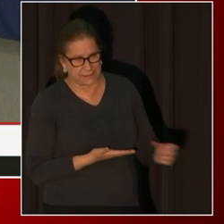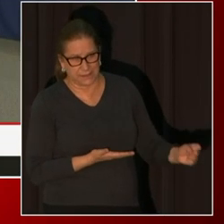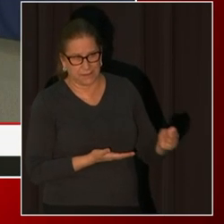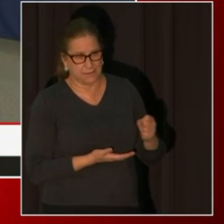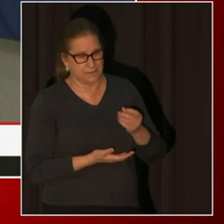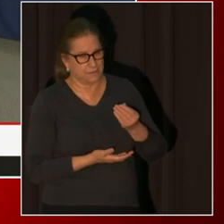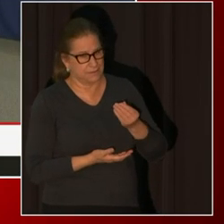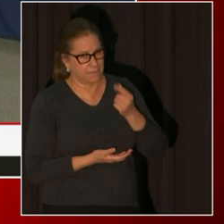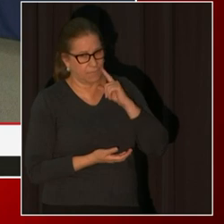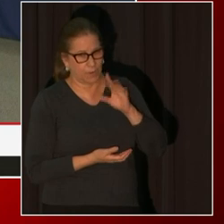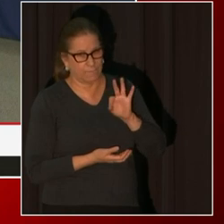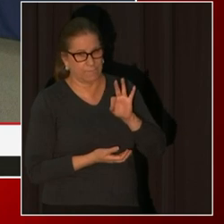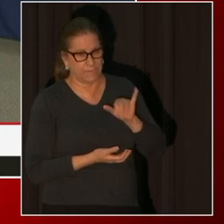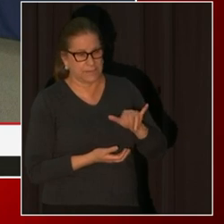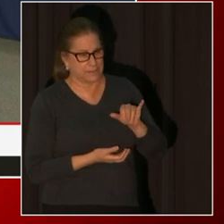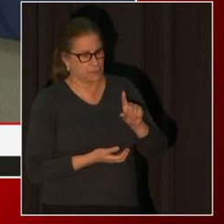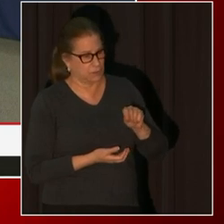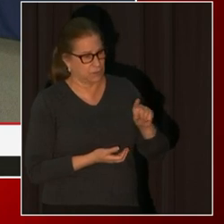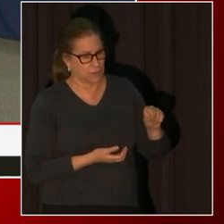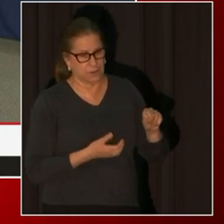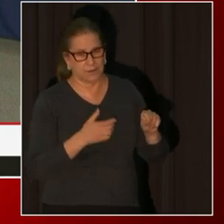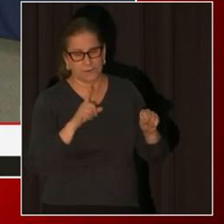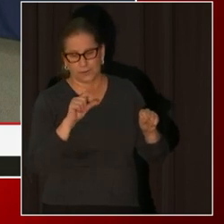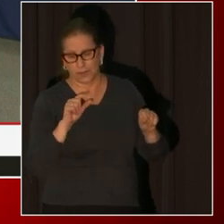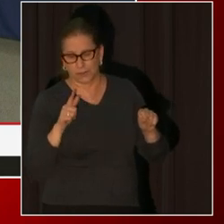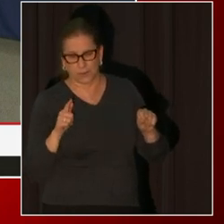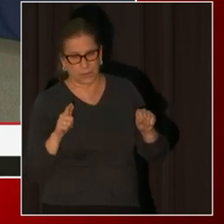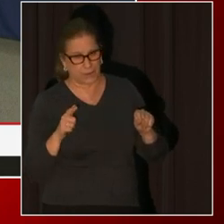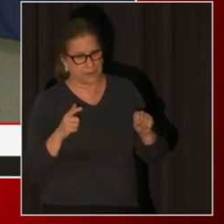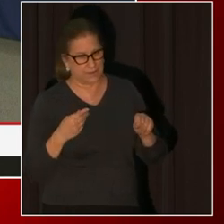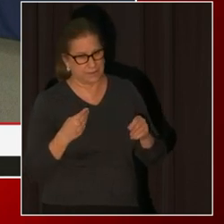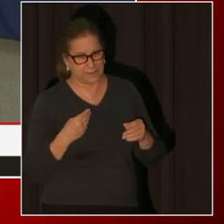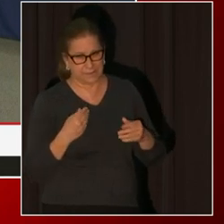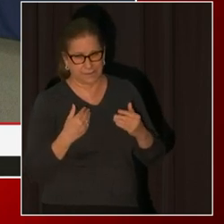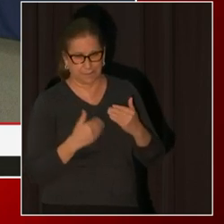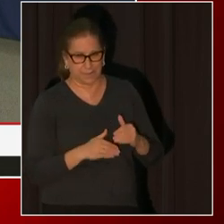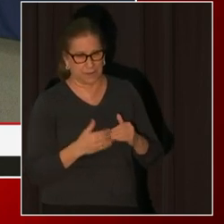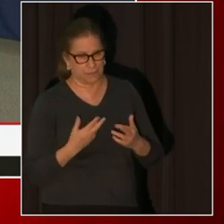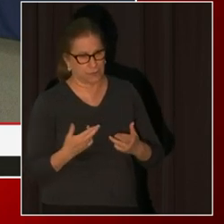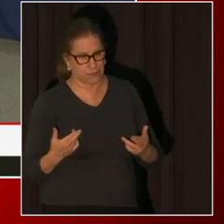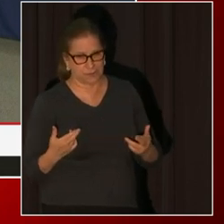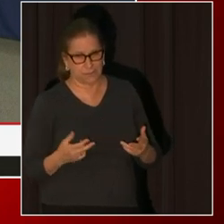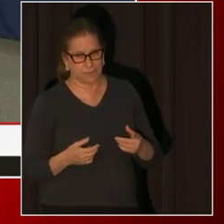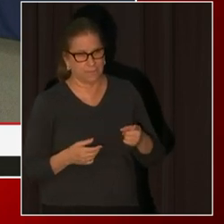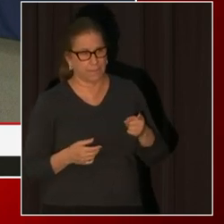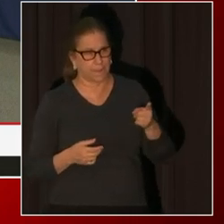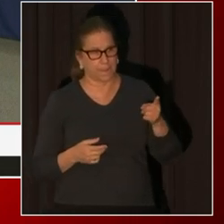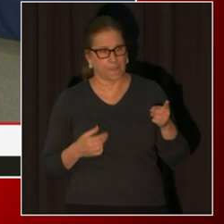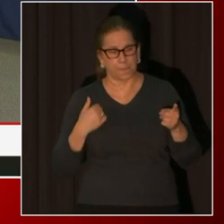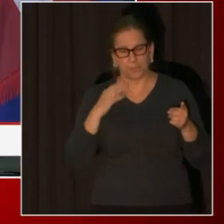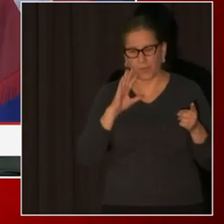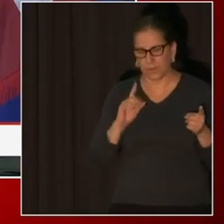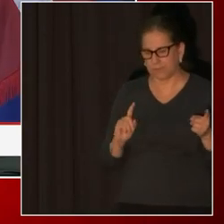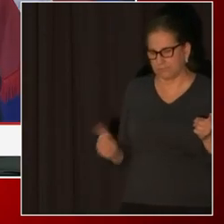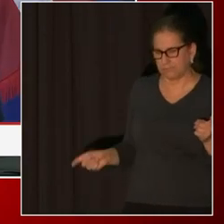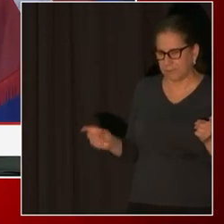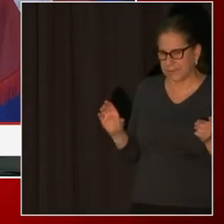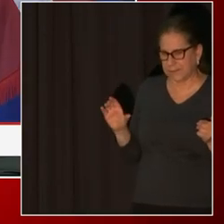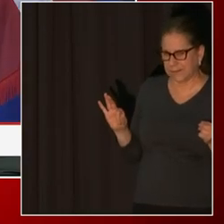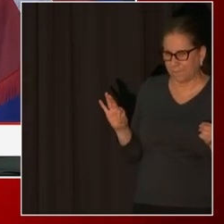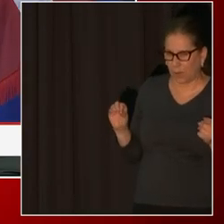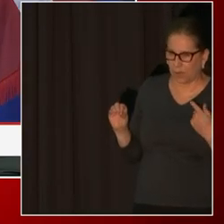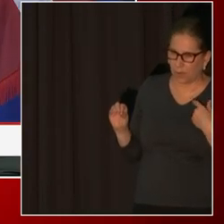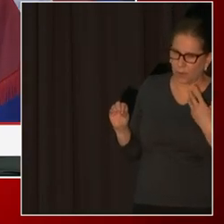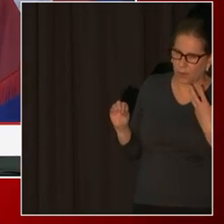2021 budgets. And I will turn to the CFO certainly, and I think you may have missed